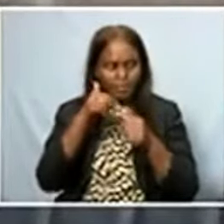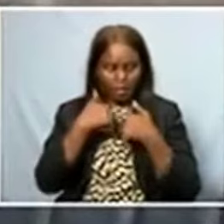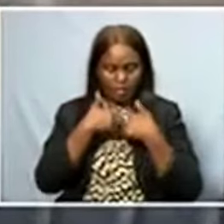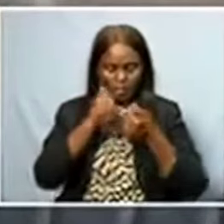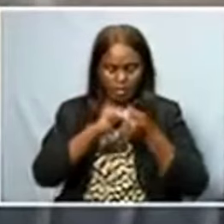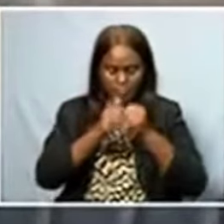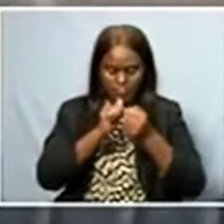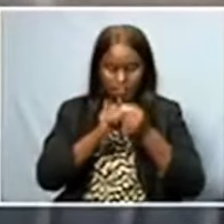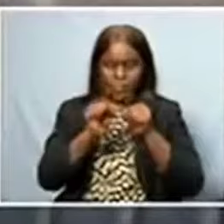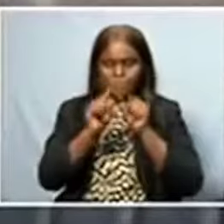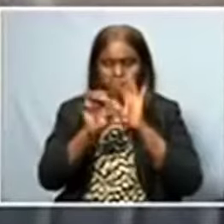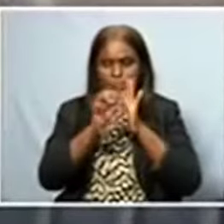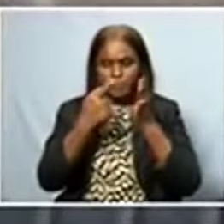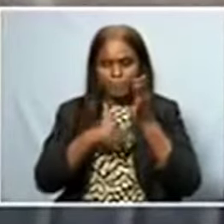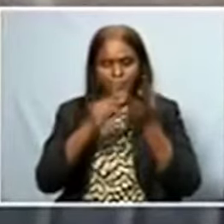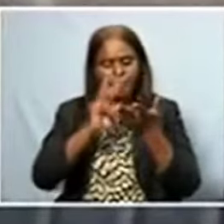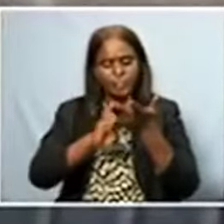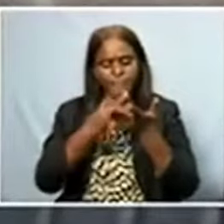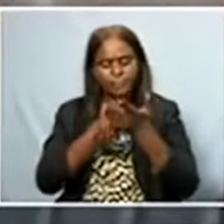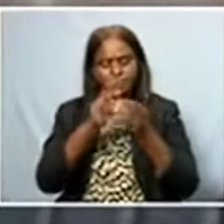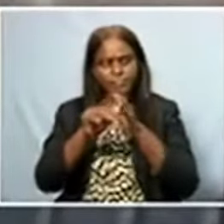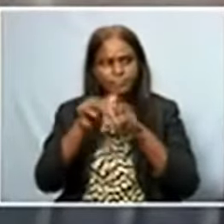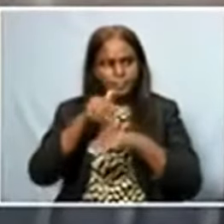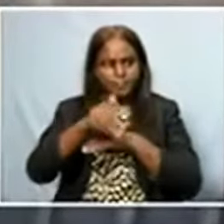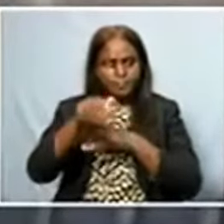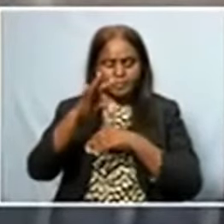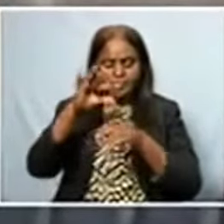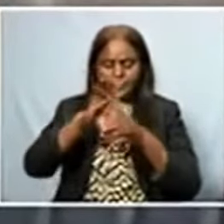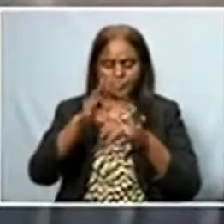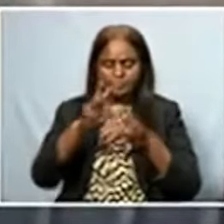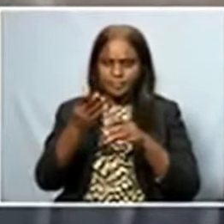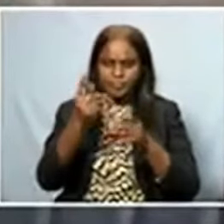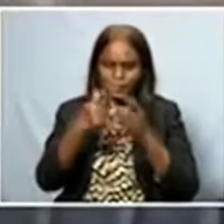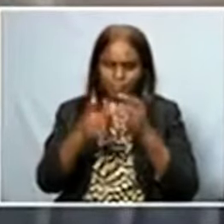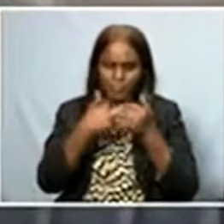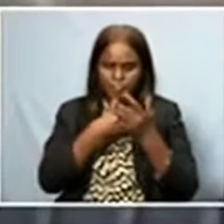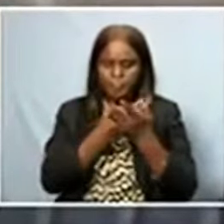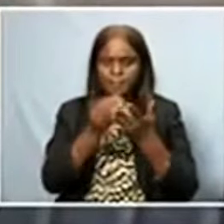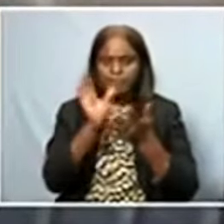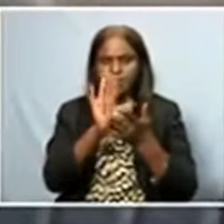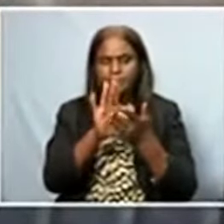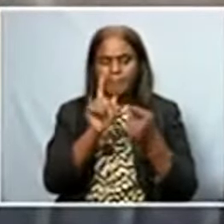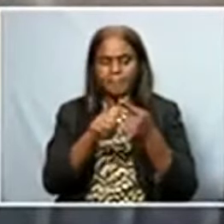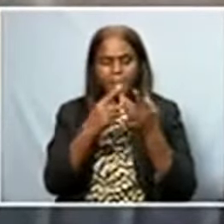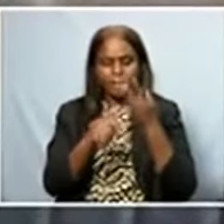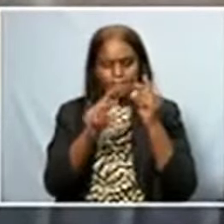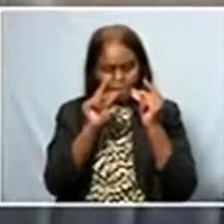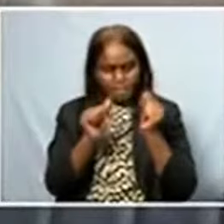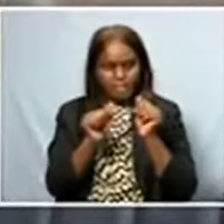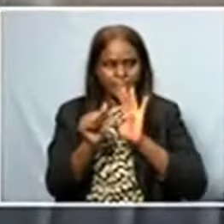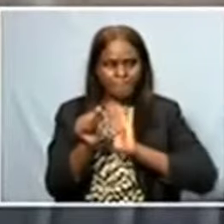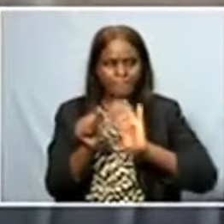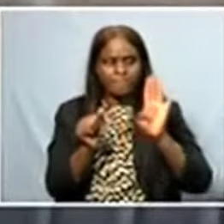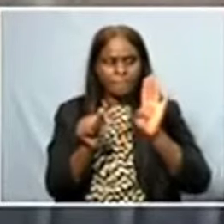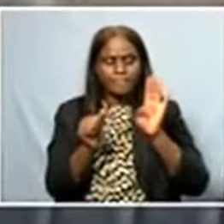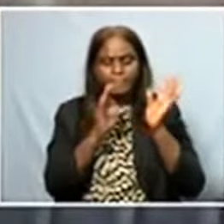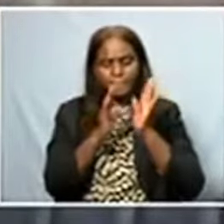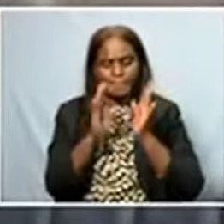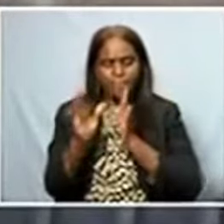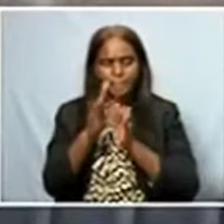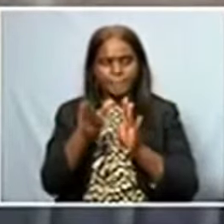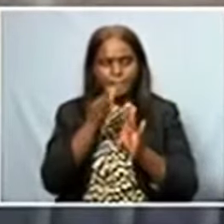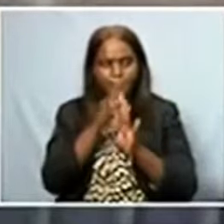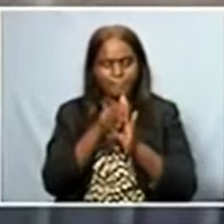shortcomings, such as we have witnessed in the registration of voters that has failed to reach the projected